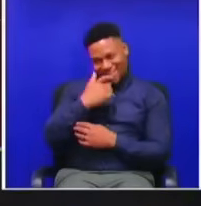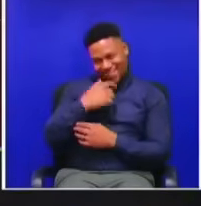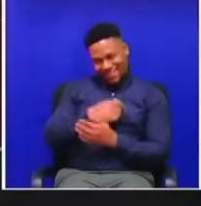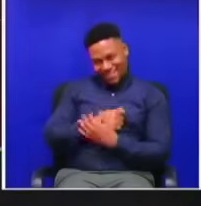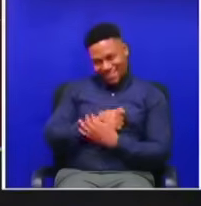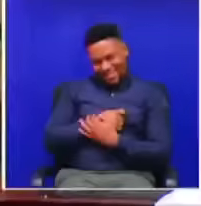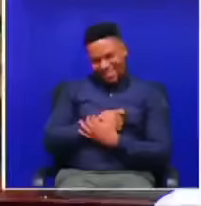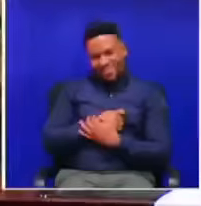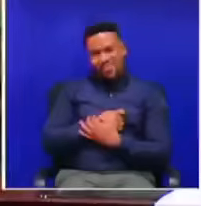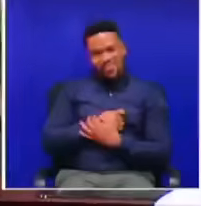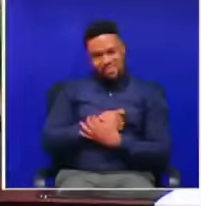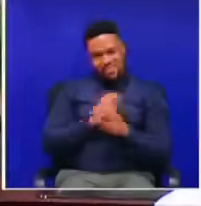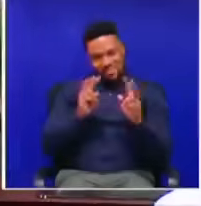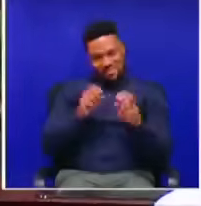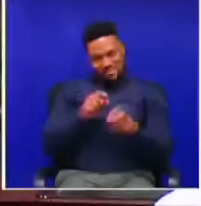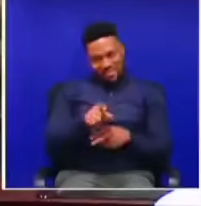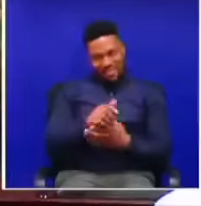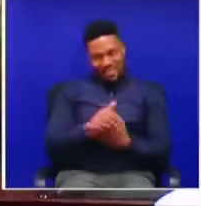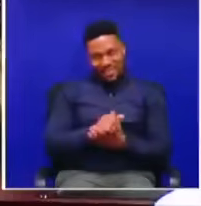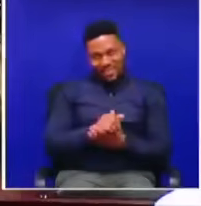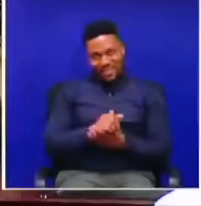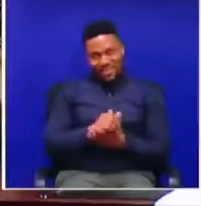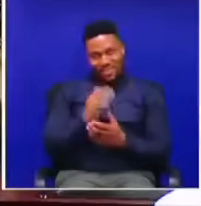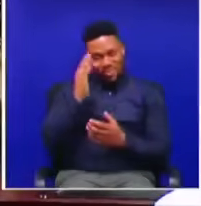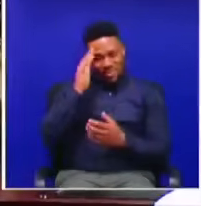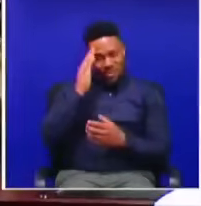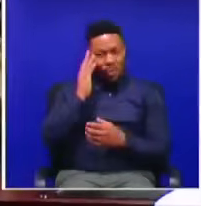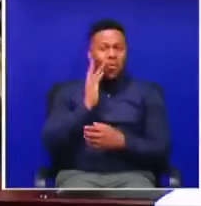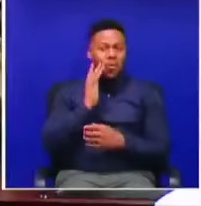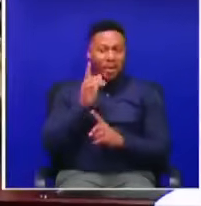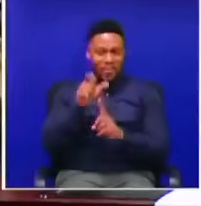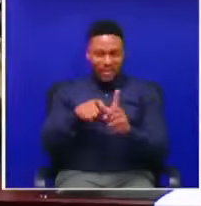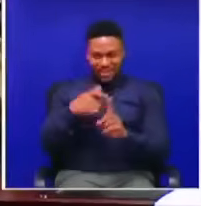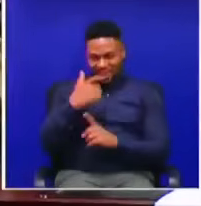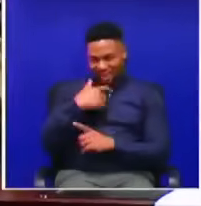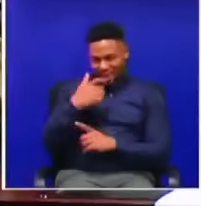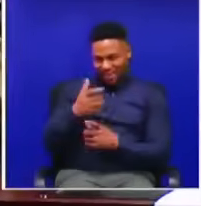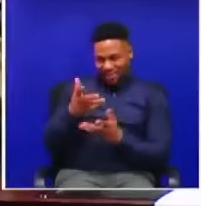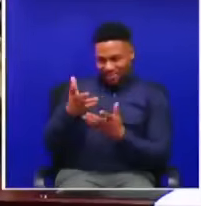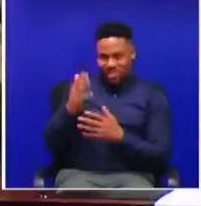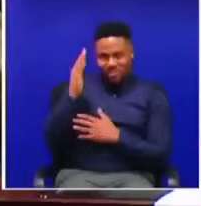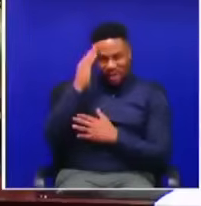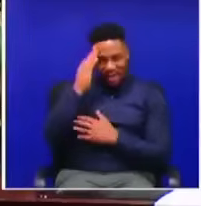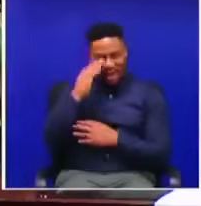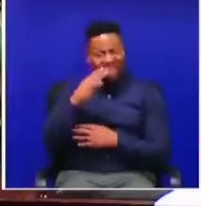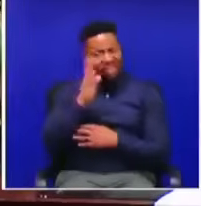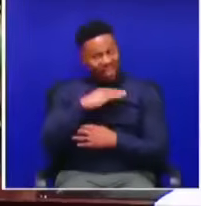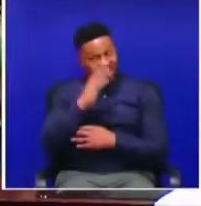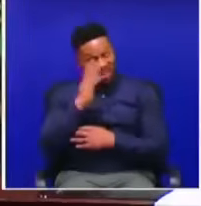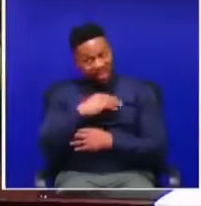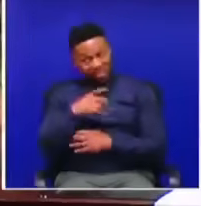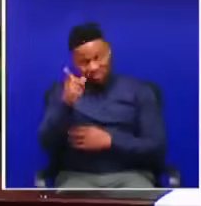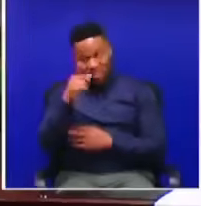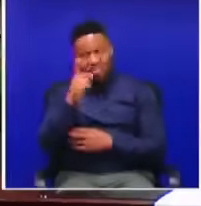on this. You know, when somebody laughs the way you are laughing, they know they are not telling the truth.